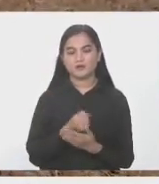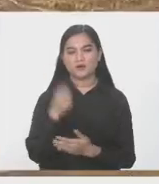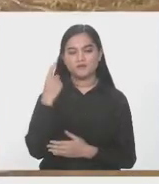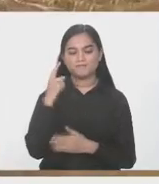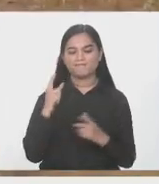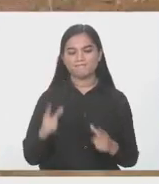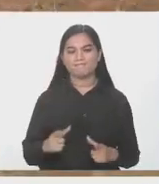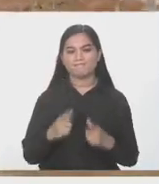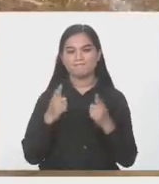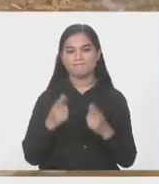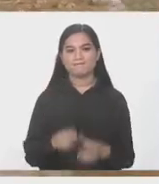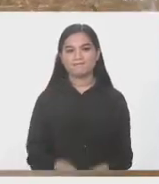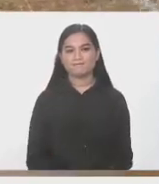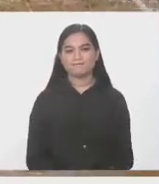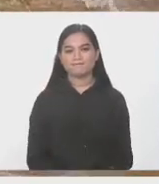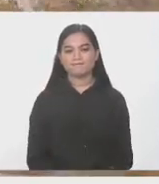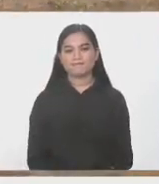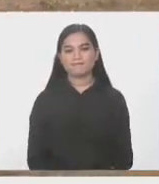living.